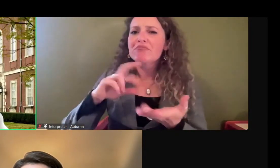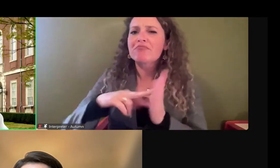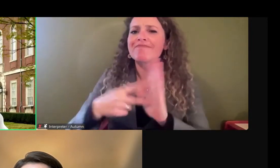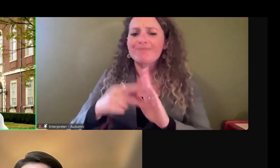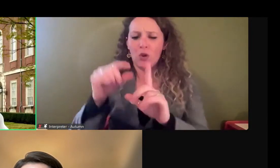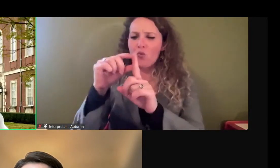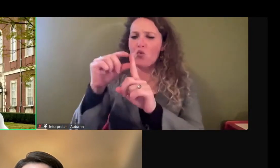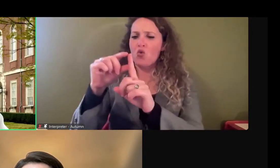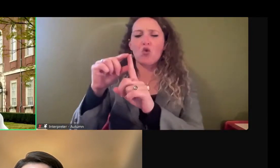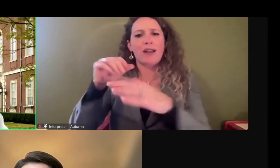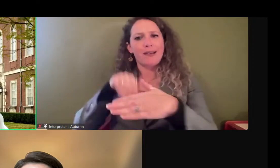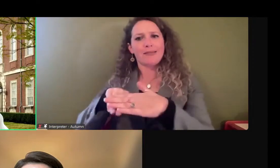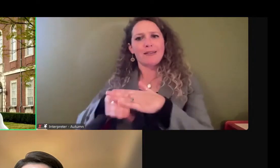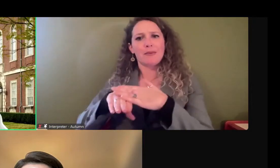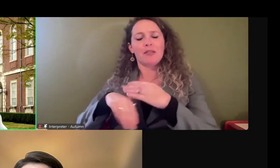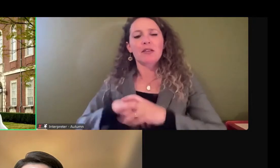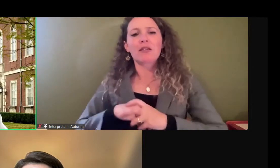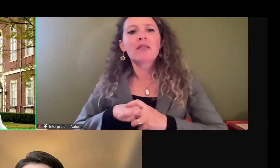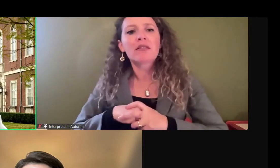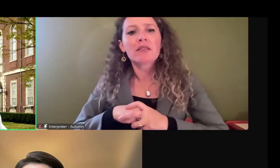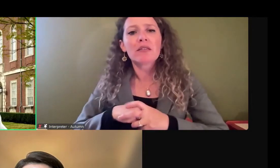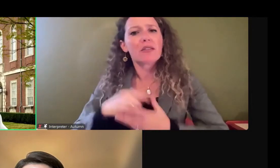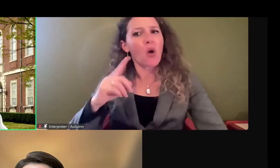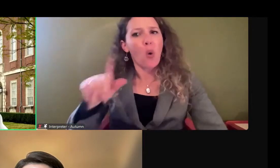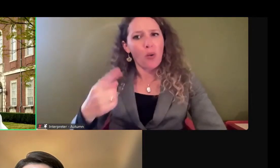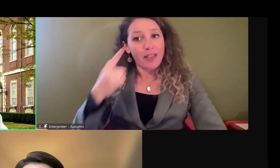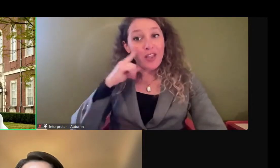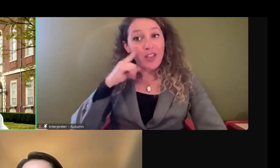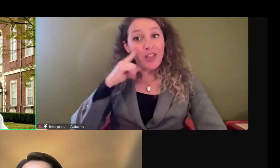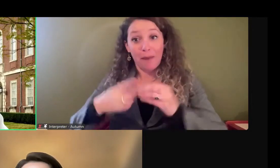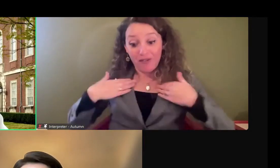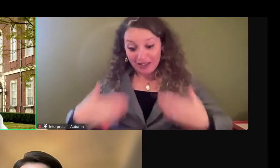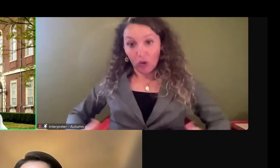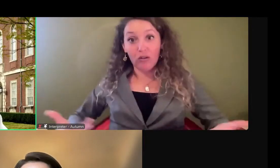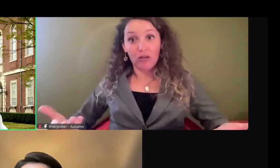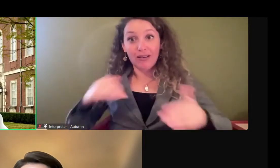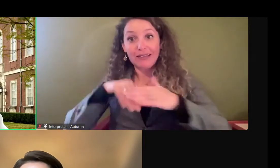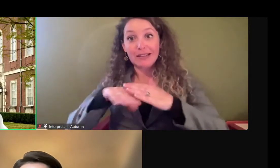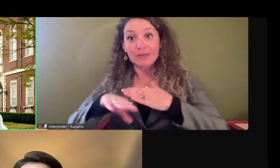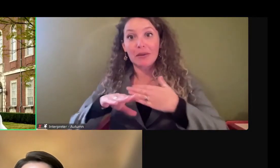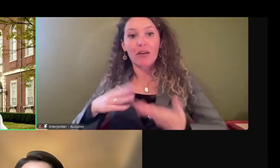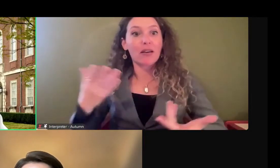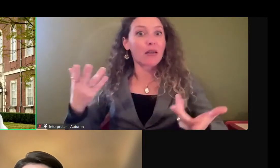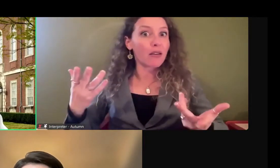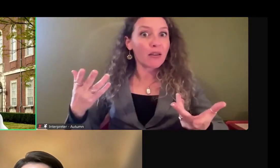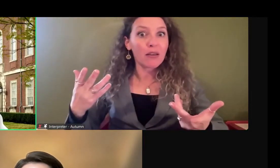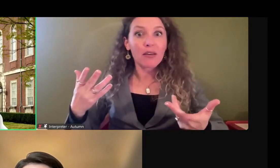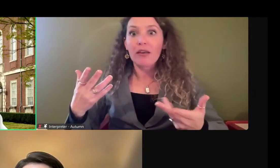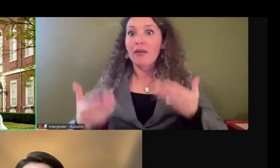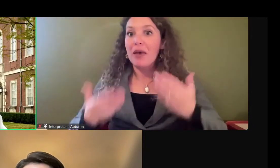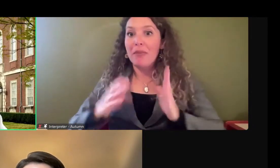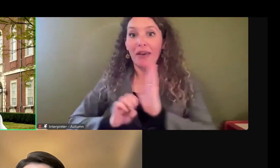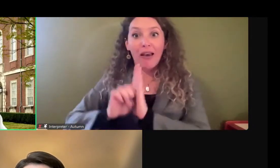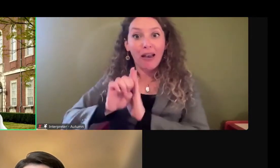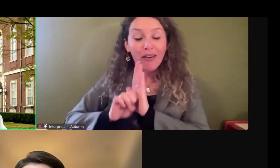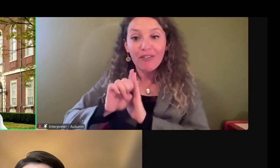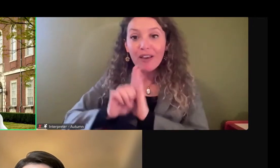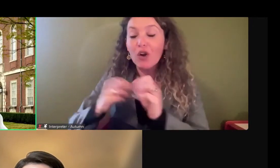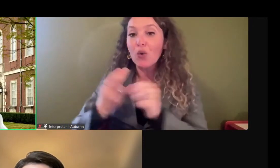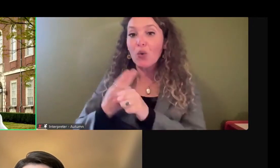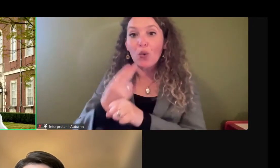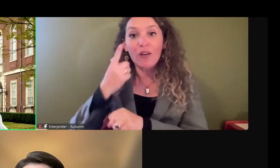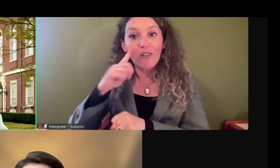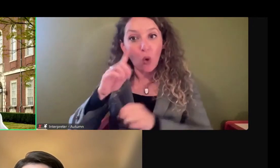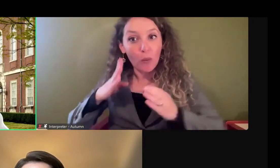accessibility. Only thought about the physical accessibility, whether the stairs or elevators are usable for people